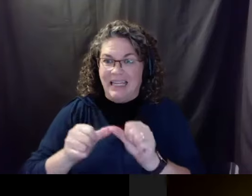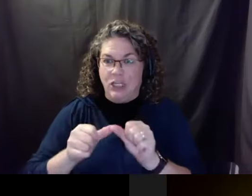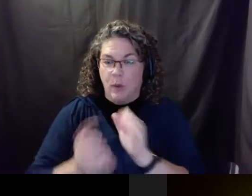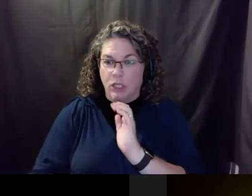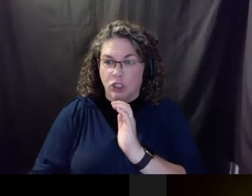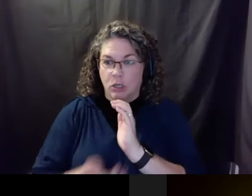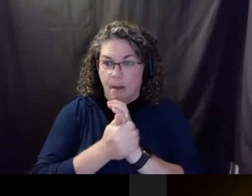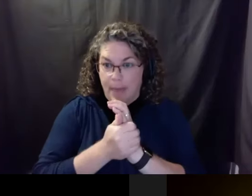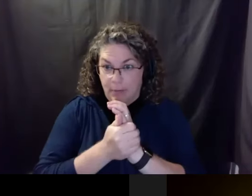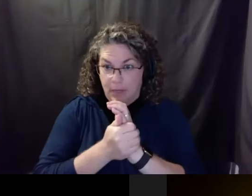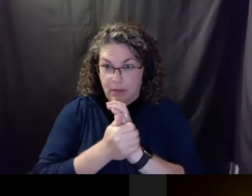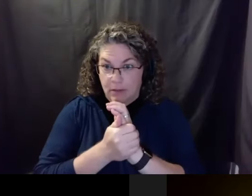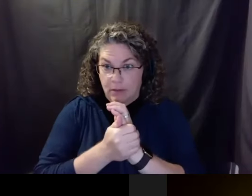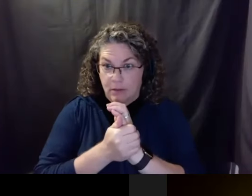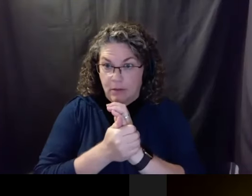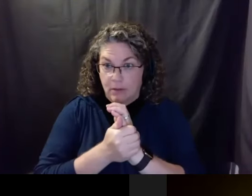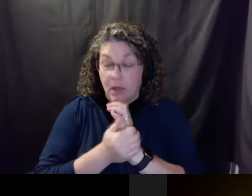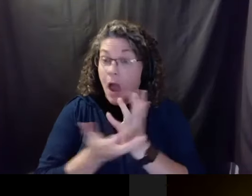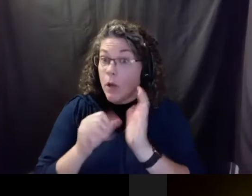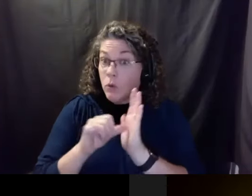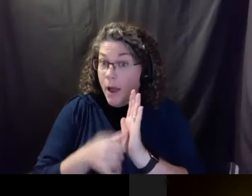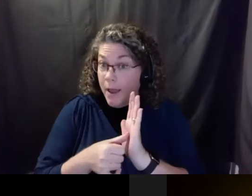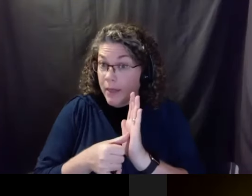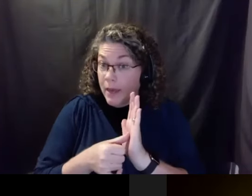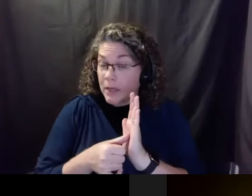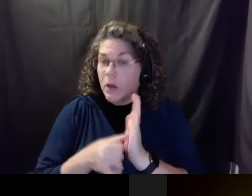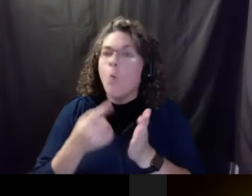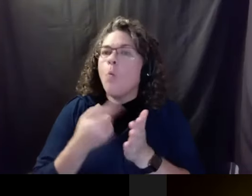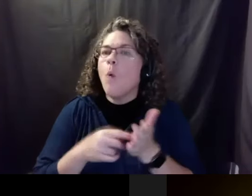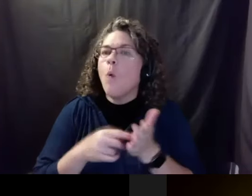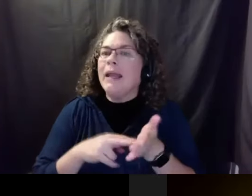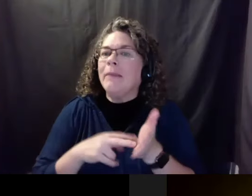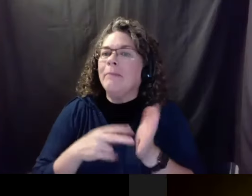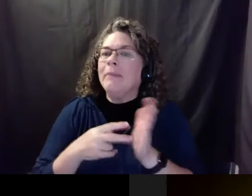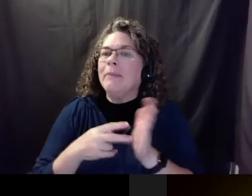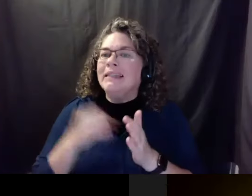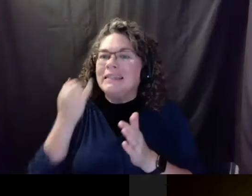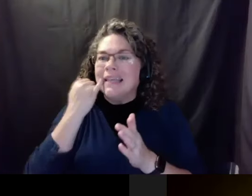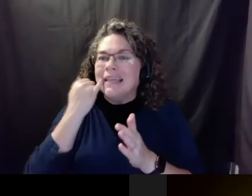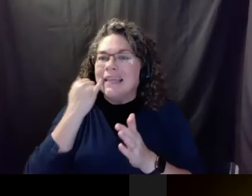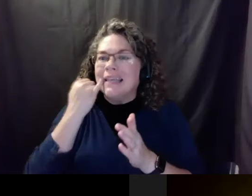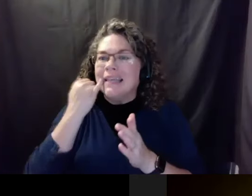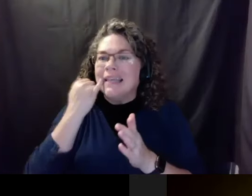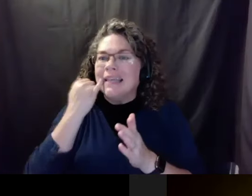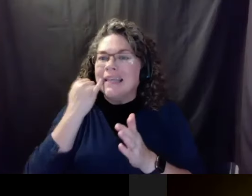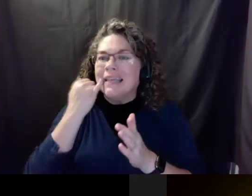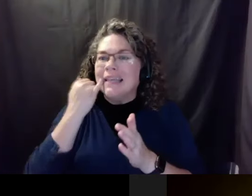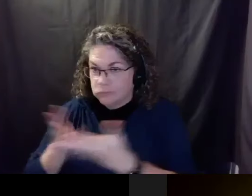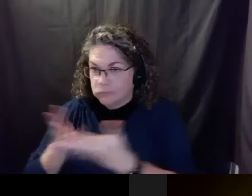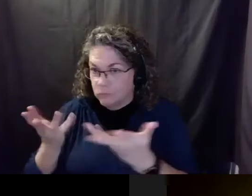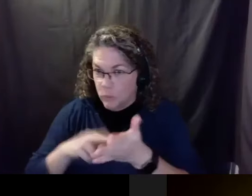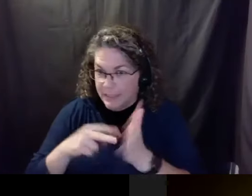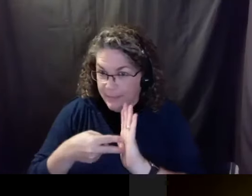And what I'd like to highlight is what your vote means. So if you vote for this